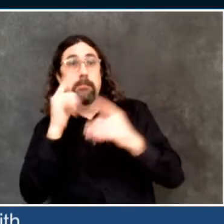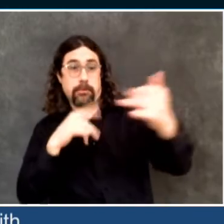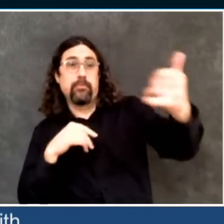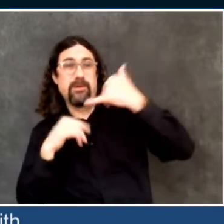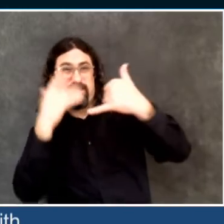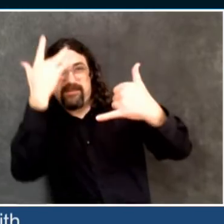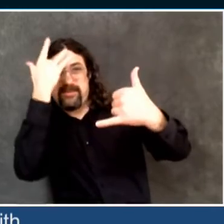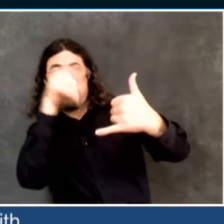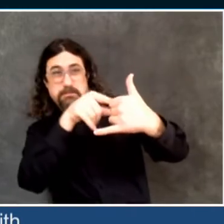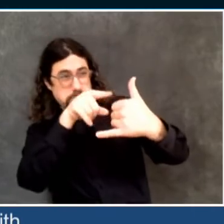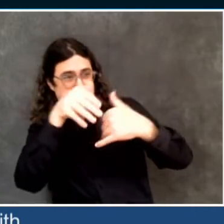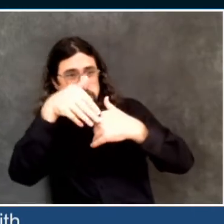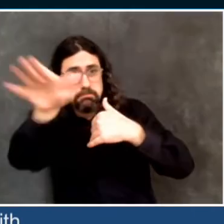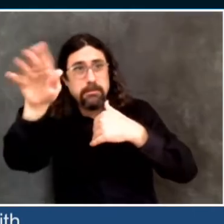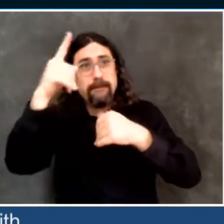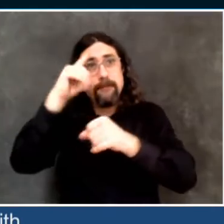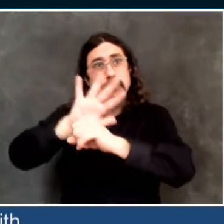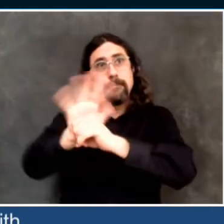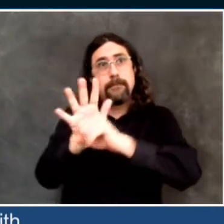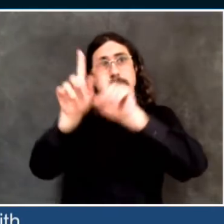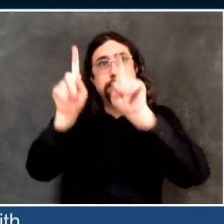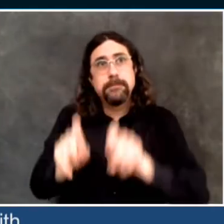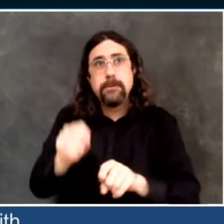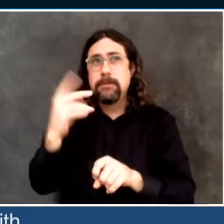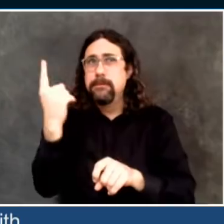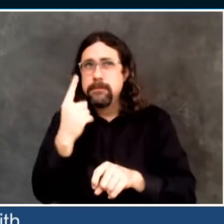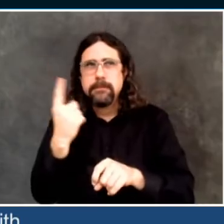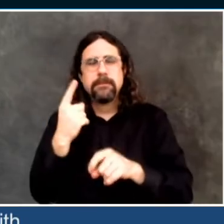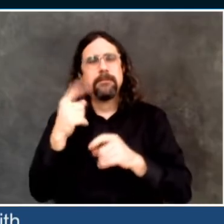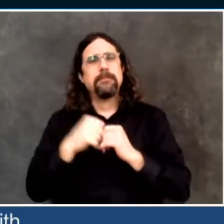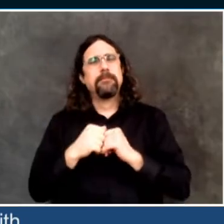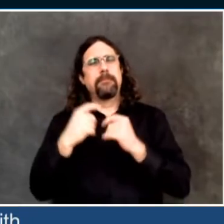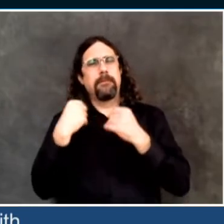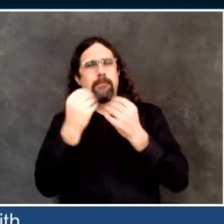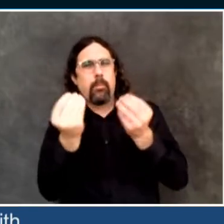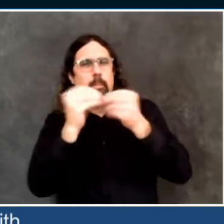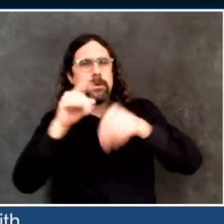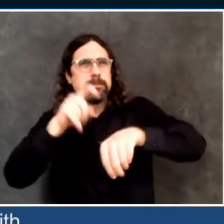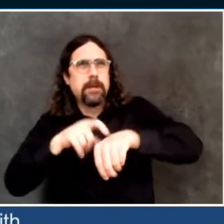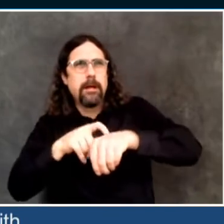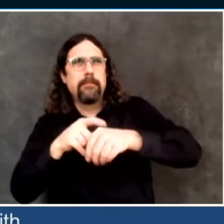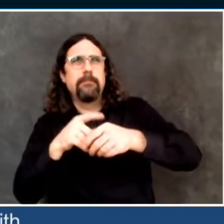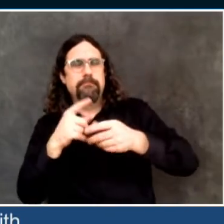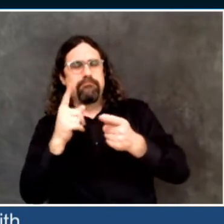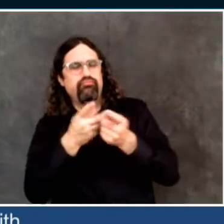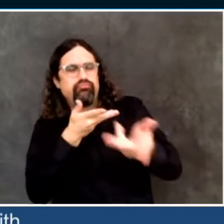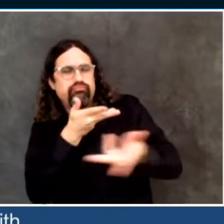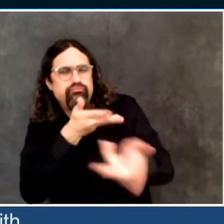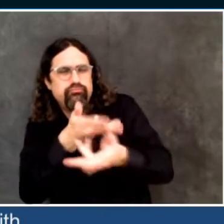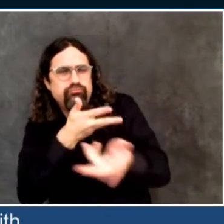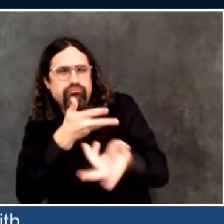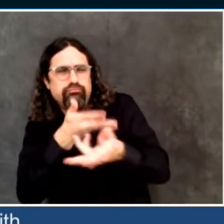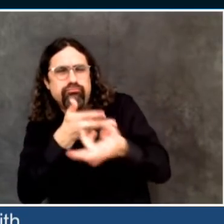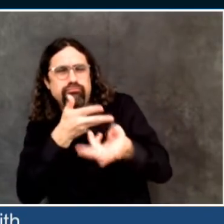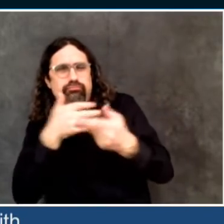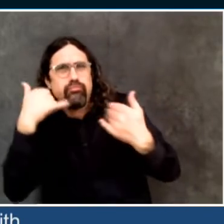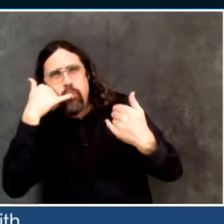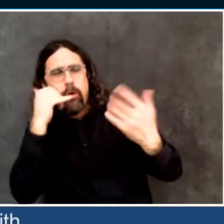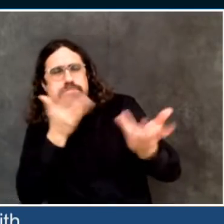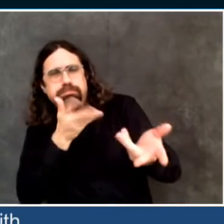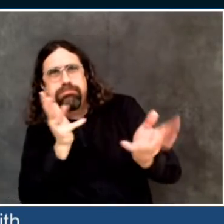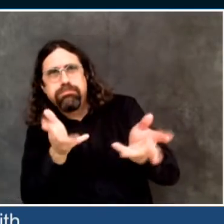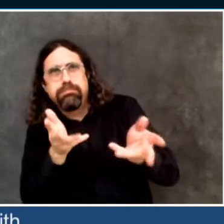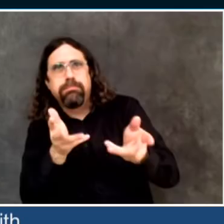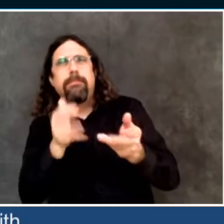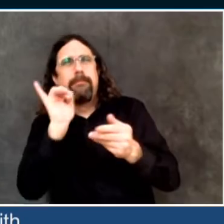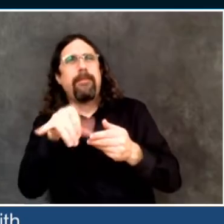mom or their child. We need to create more of an opportunity for everyday New Yorkers many of